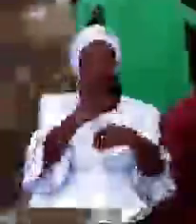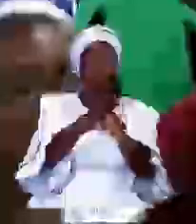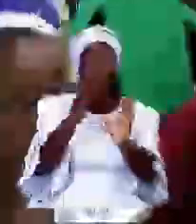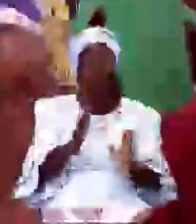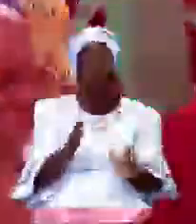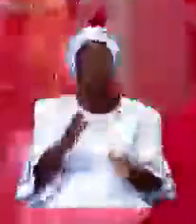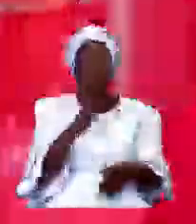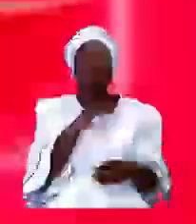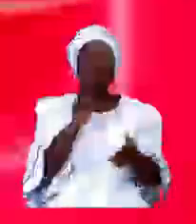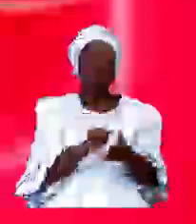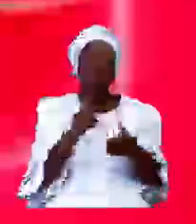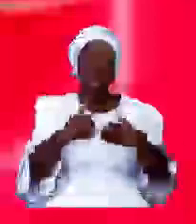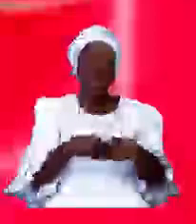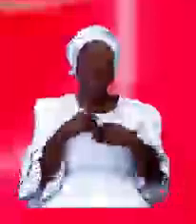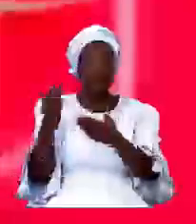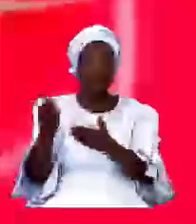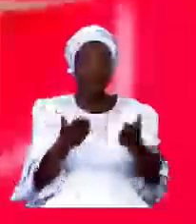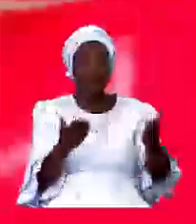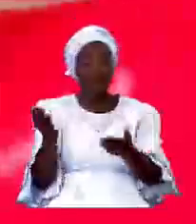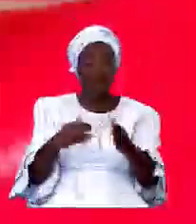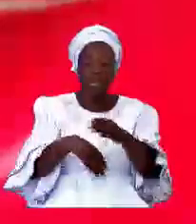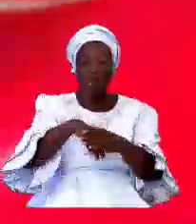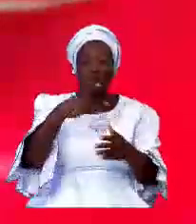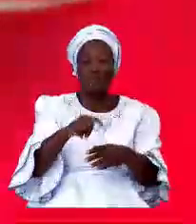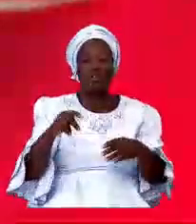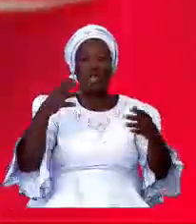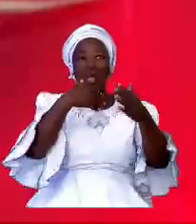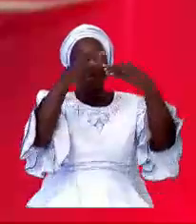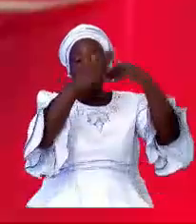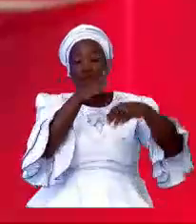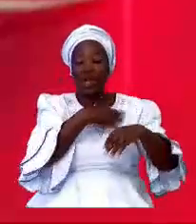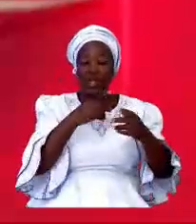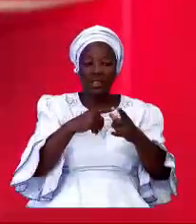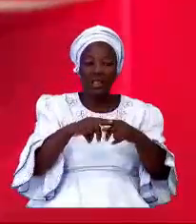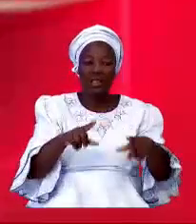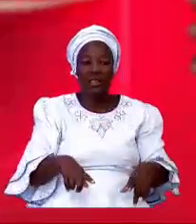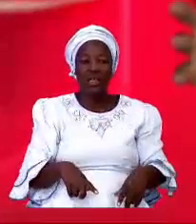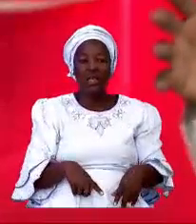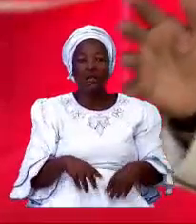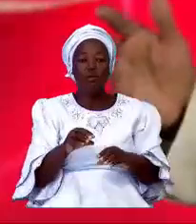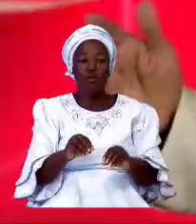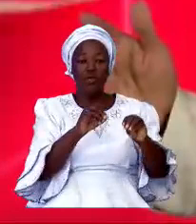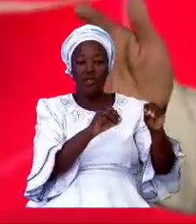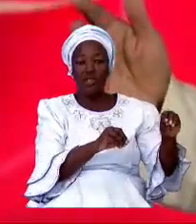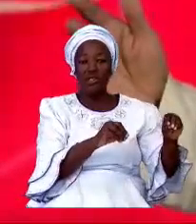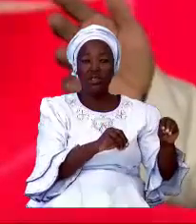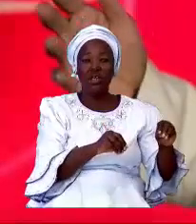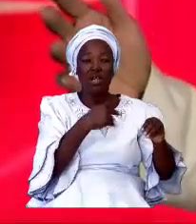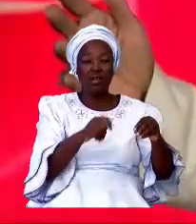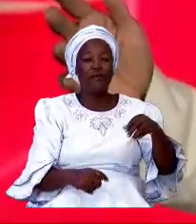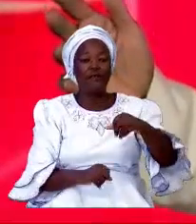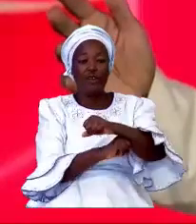And forgettest the Lord, the maker, that has stretched forth the heavens